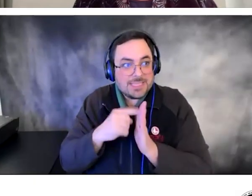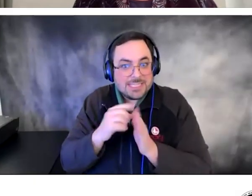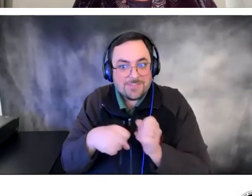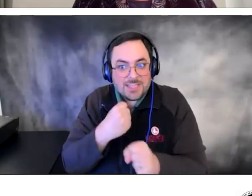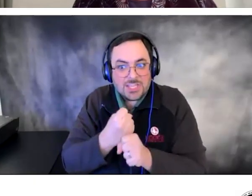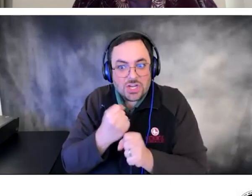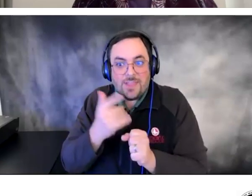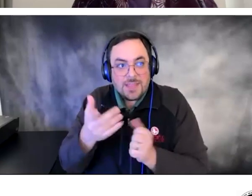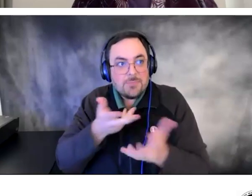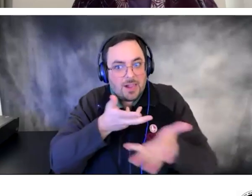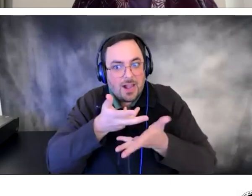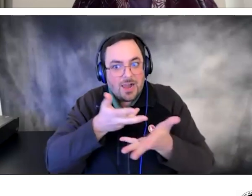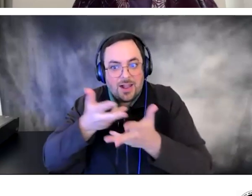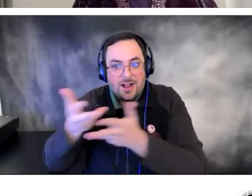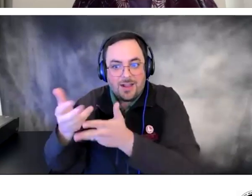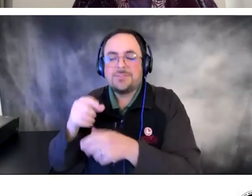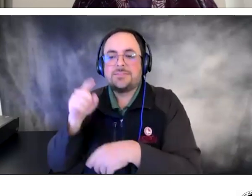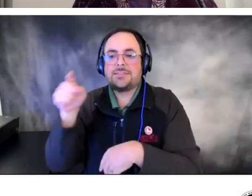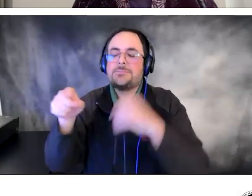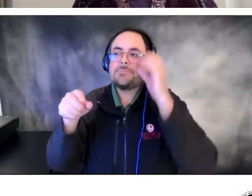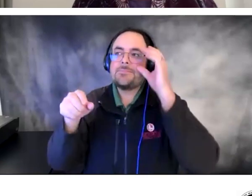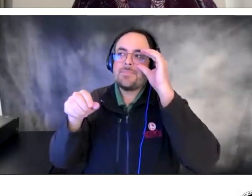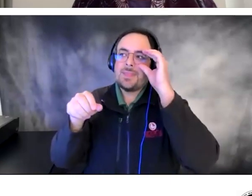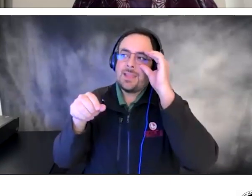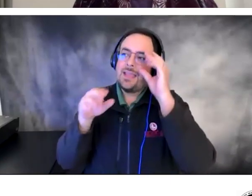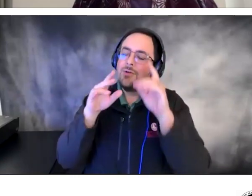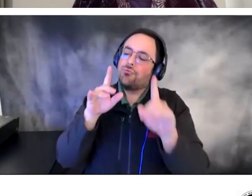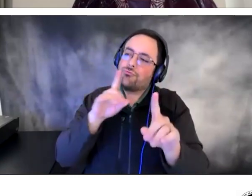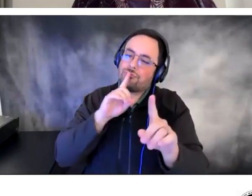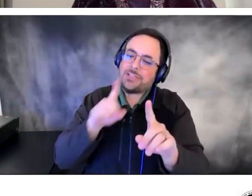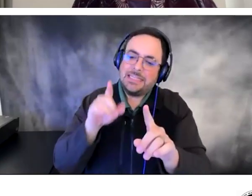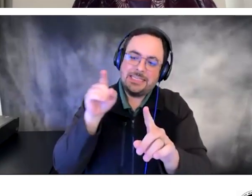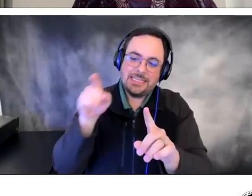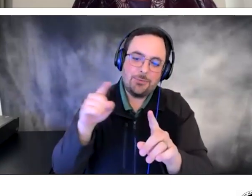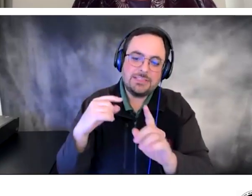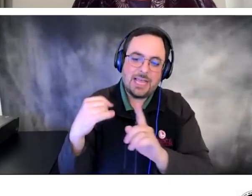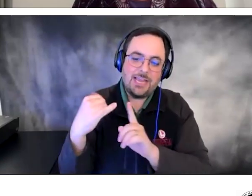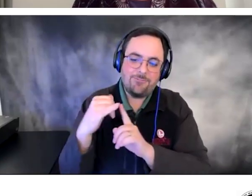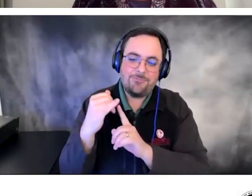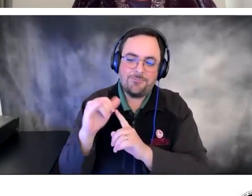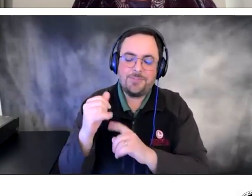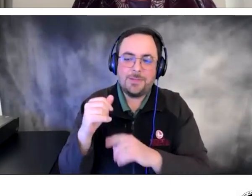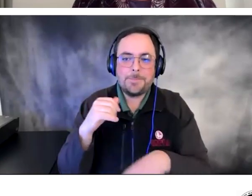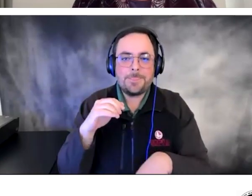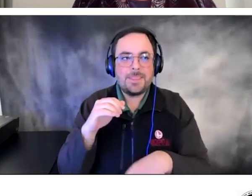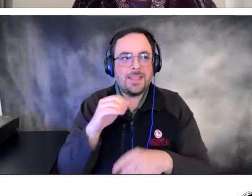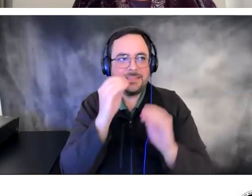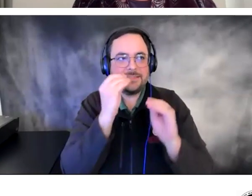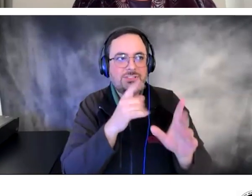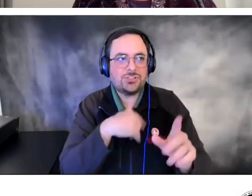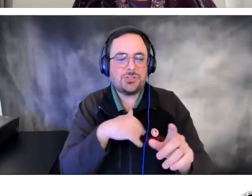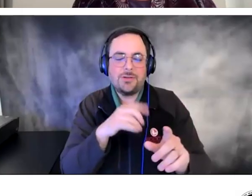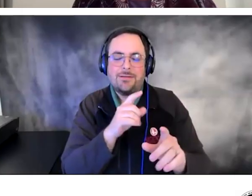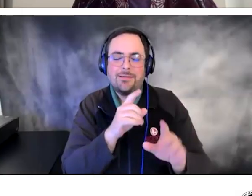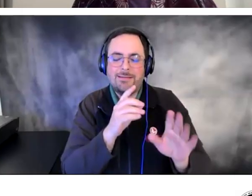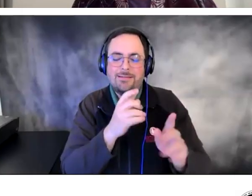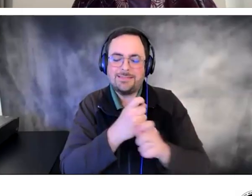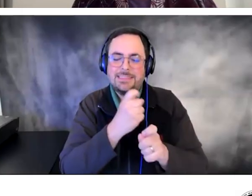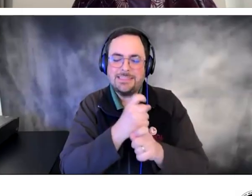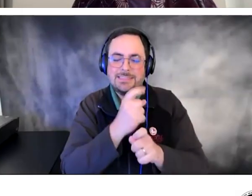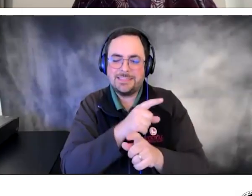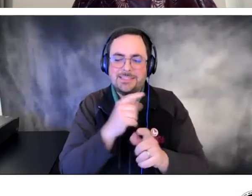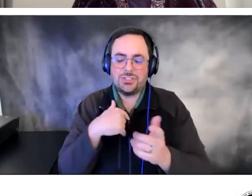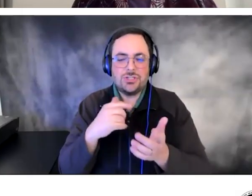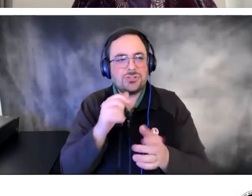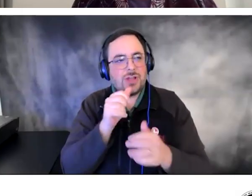year, and in the spring, he was making fun of his teacher, well, smirking at his teacher with albinism because she didn't have enough vowels